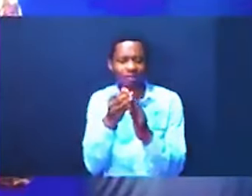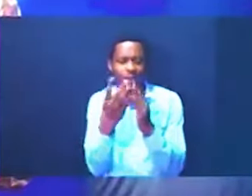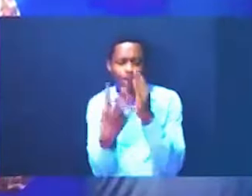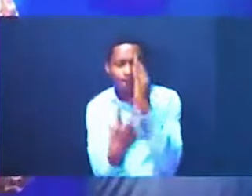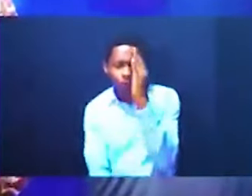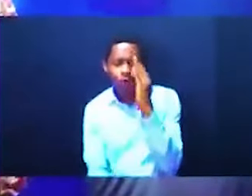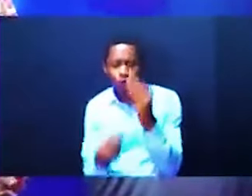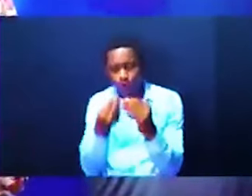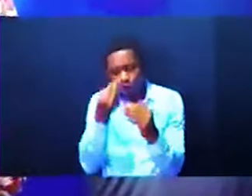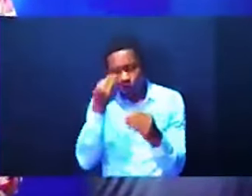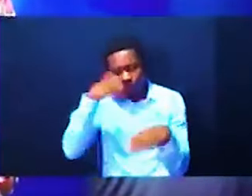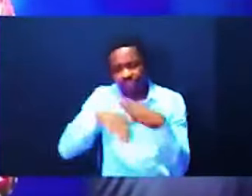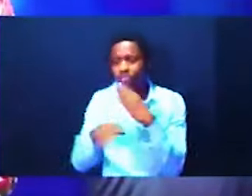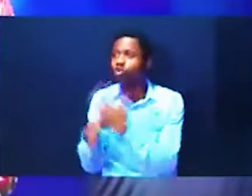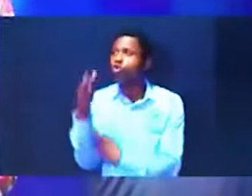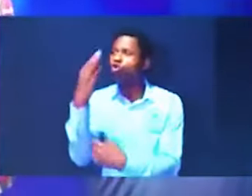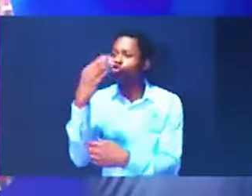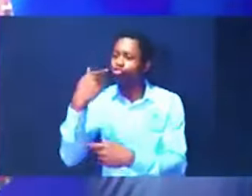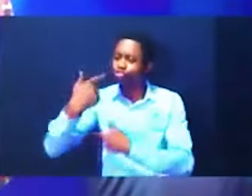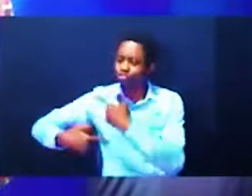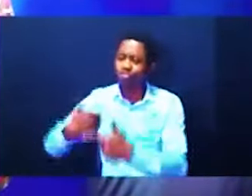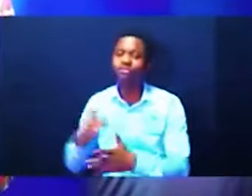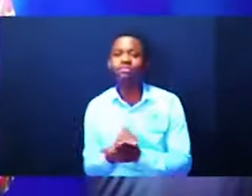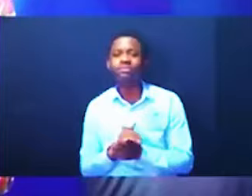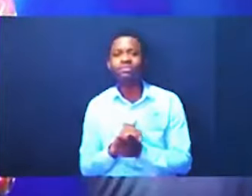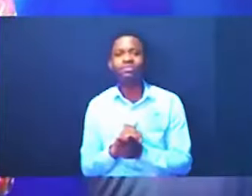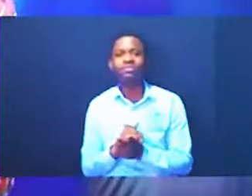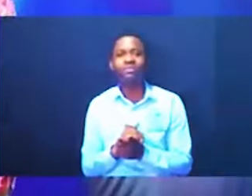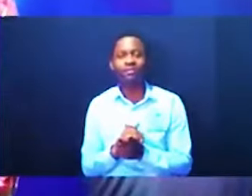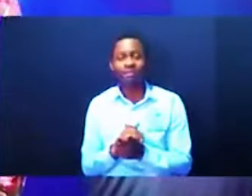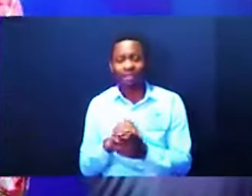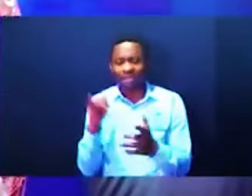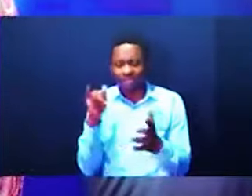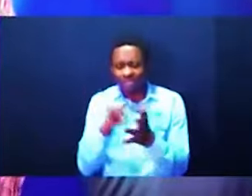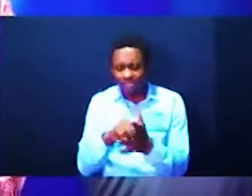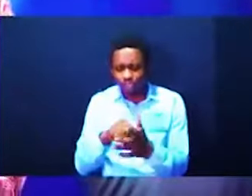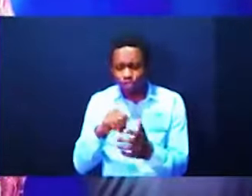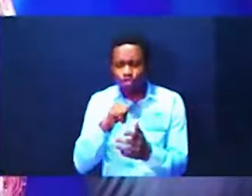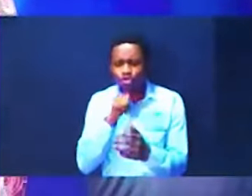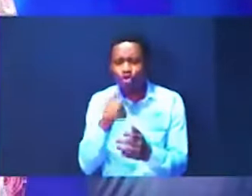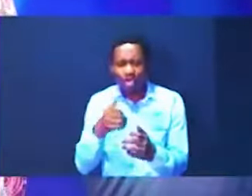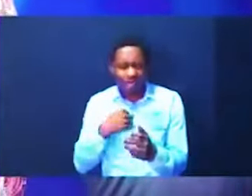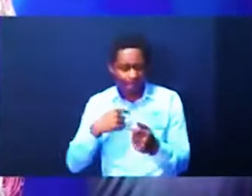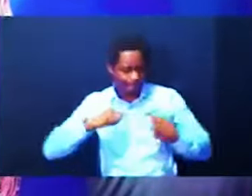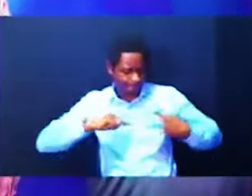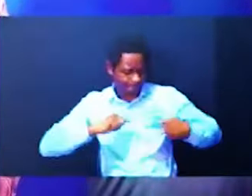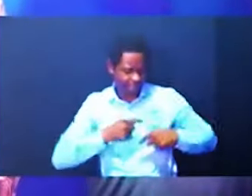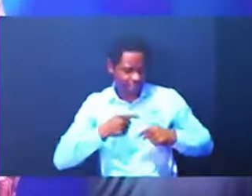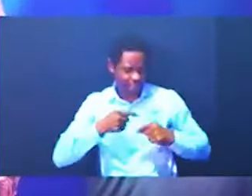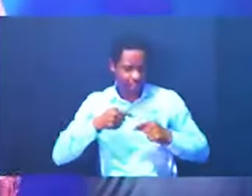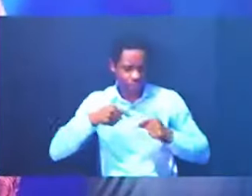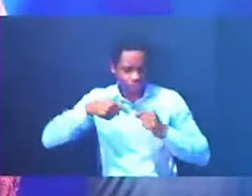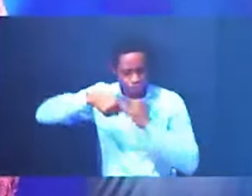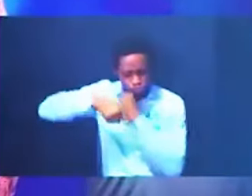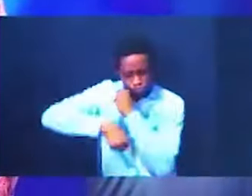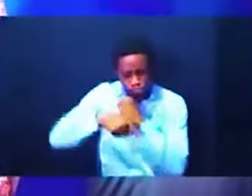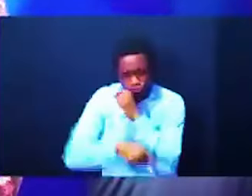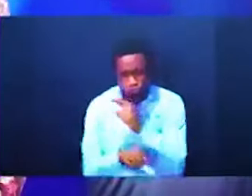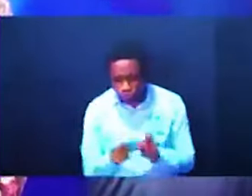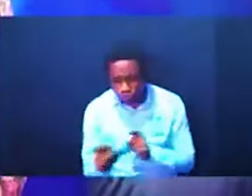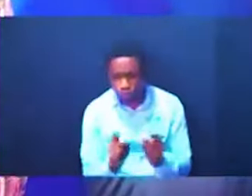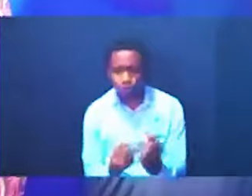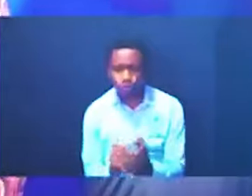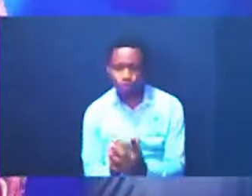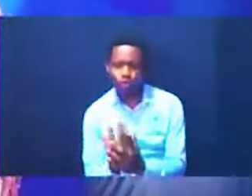emfiri onyankopon adom no. And that no bitter root grows up to cause trouble for